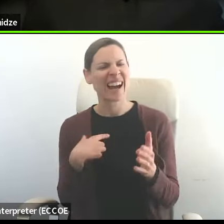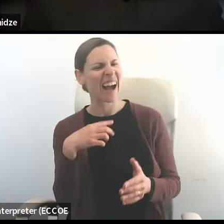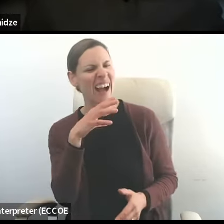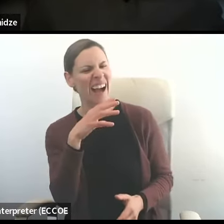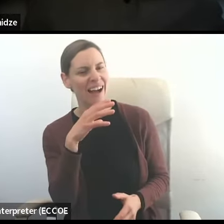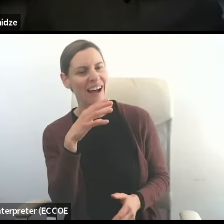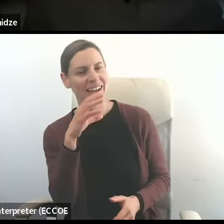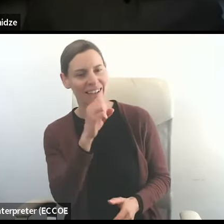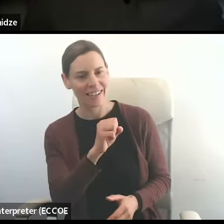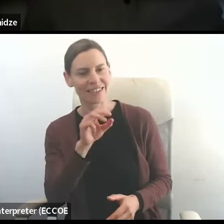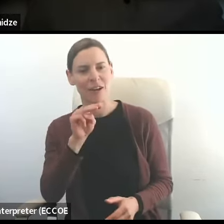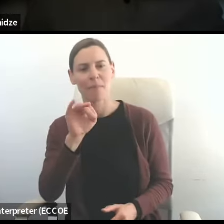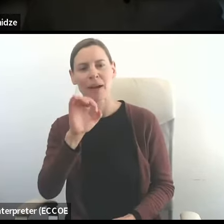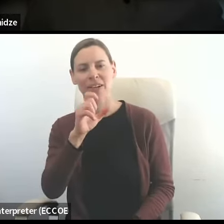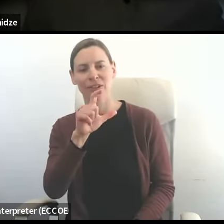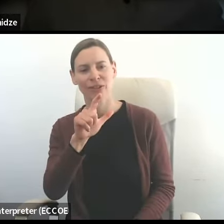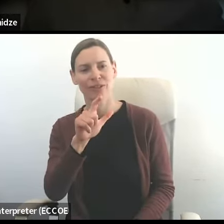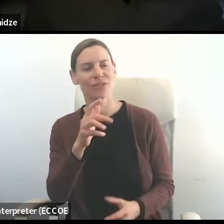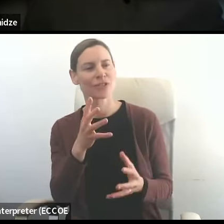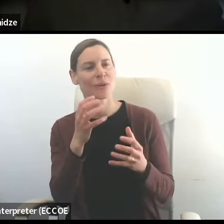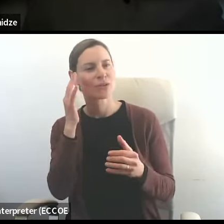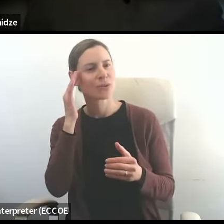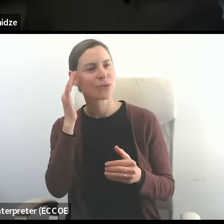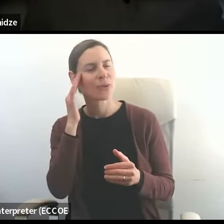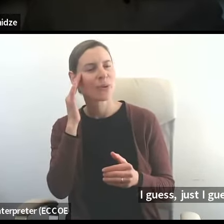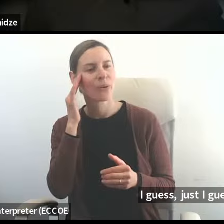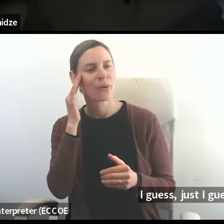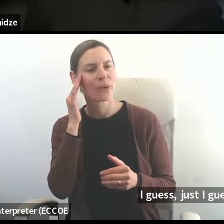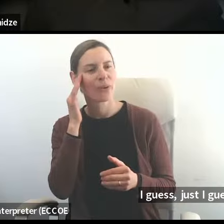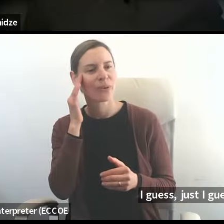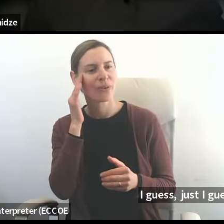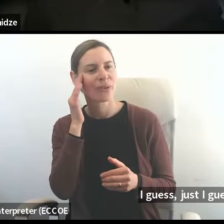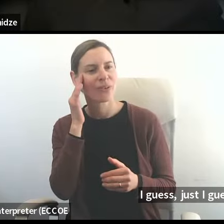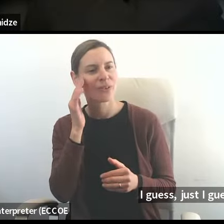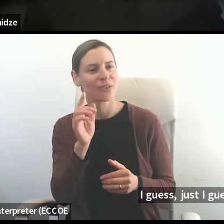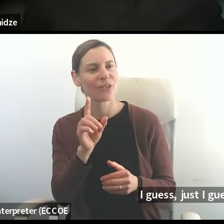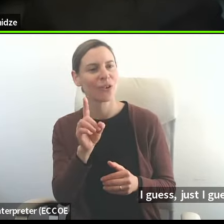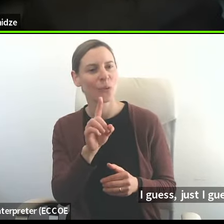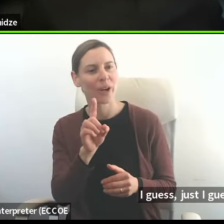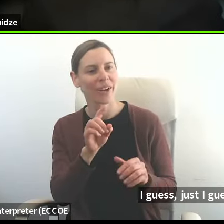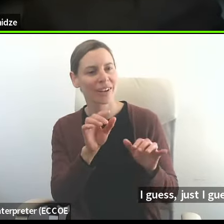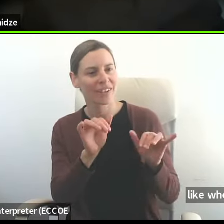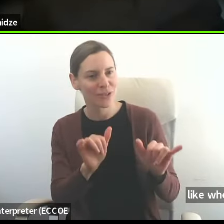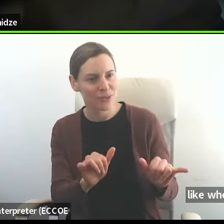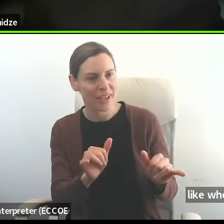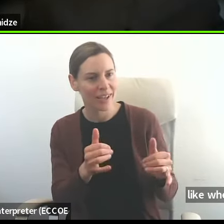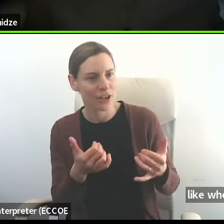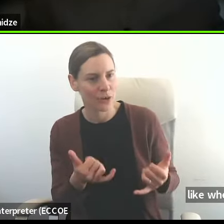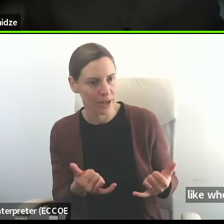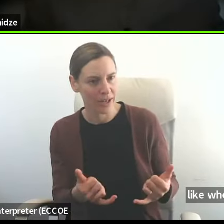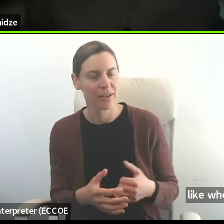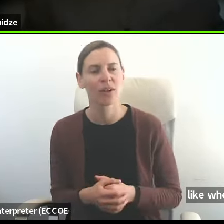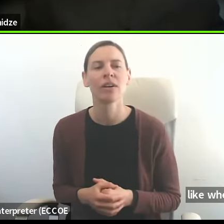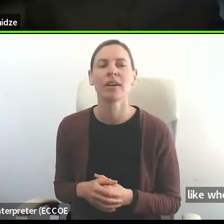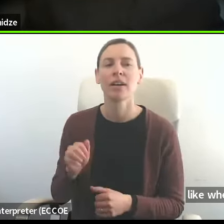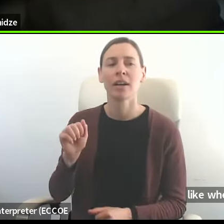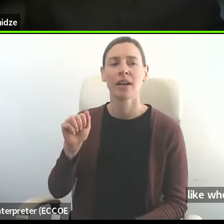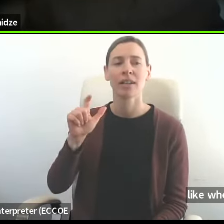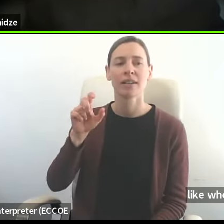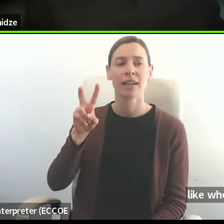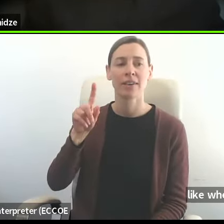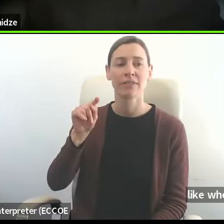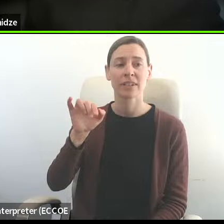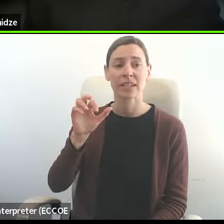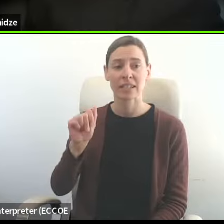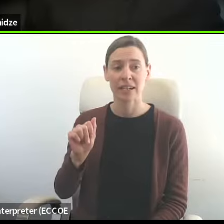I guess Michael just wants to be reminded, like, where you're located right now. And actually, I